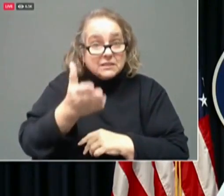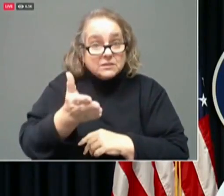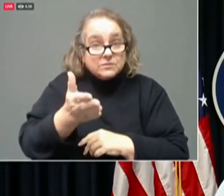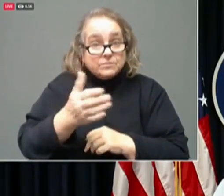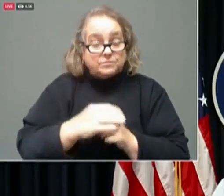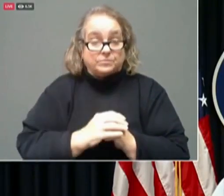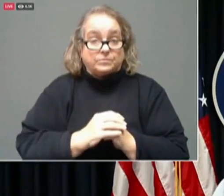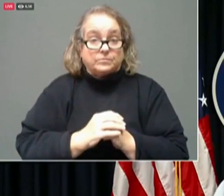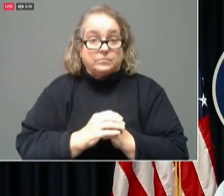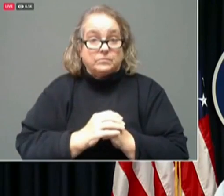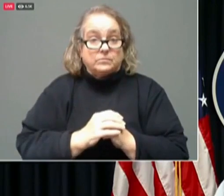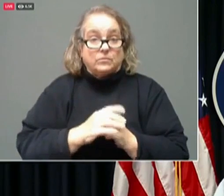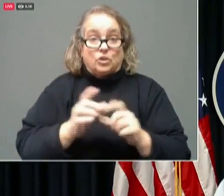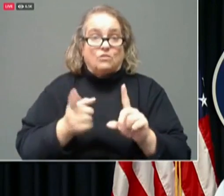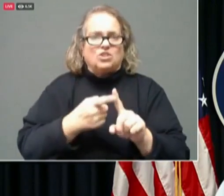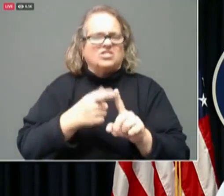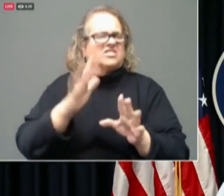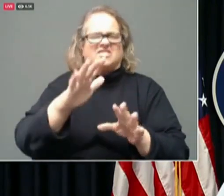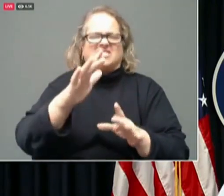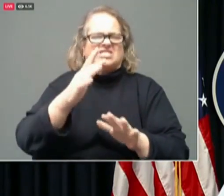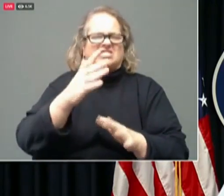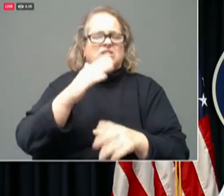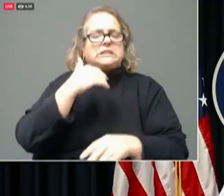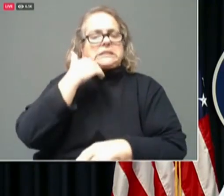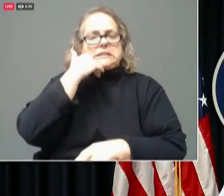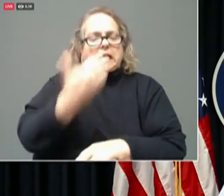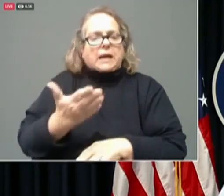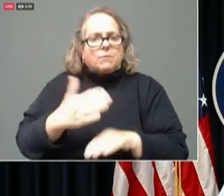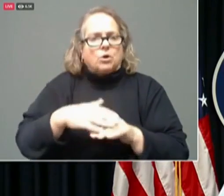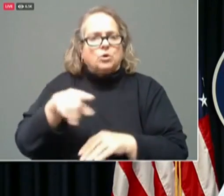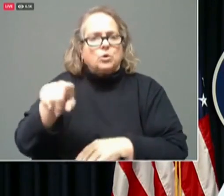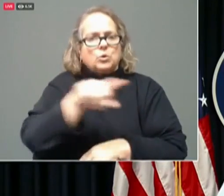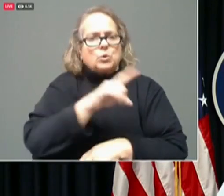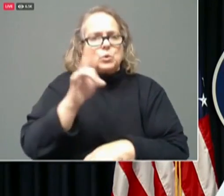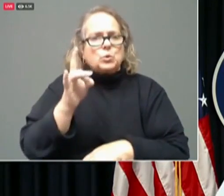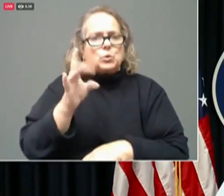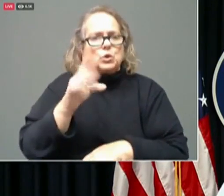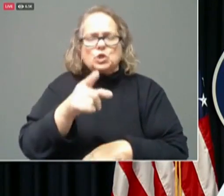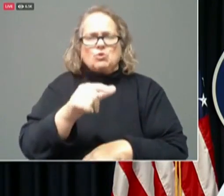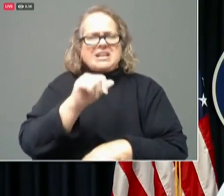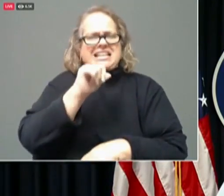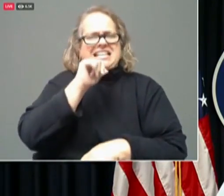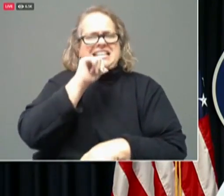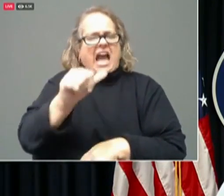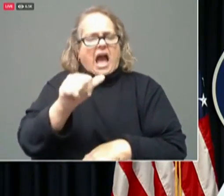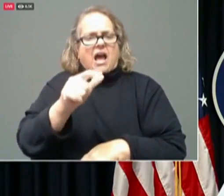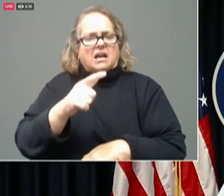first, shame on you. My goodness, you're not a patriot. You're a thug and a terrorist.